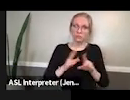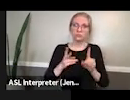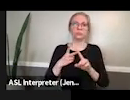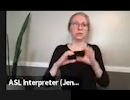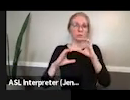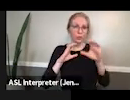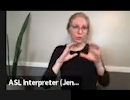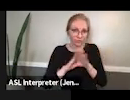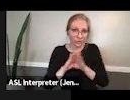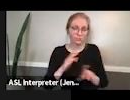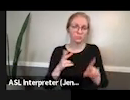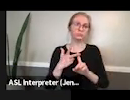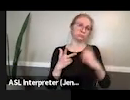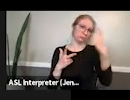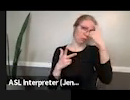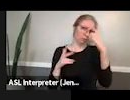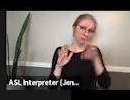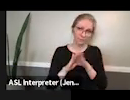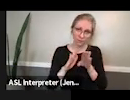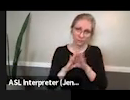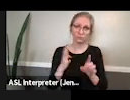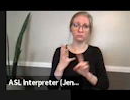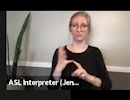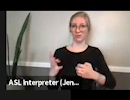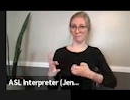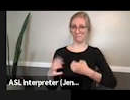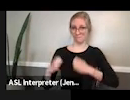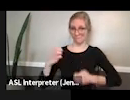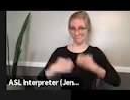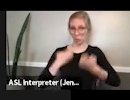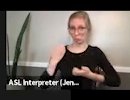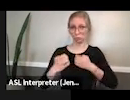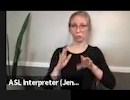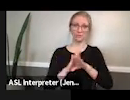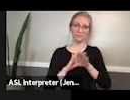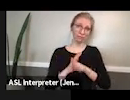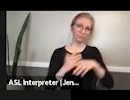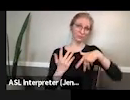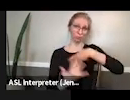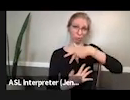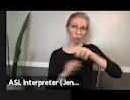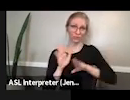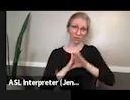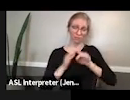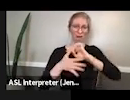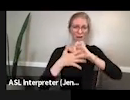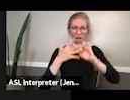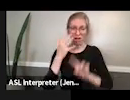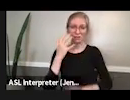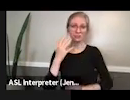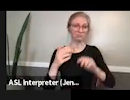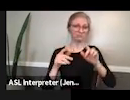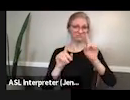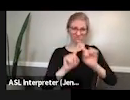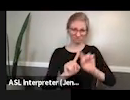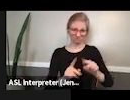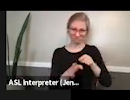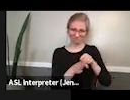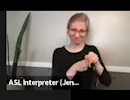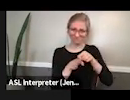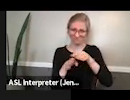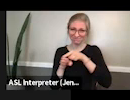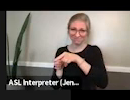development, cognitive development, emotional development, social development, all those domains are interrelated